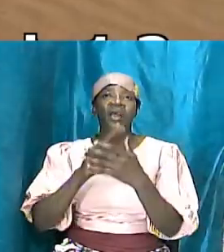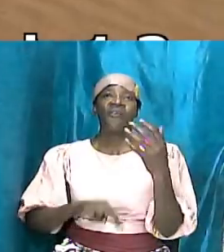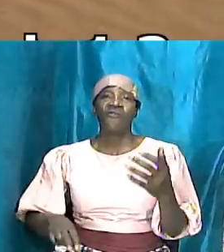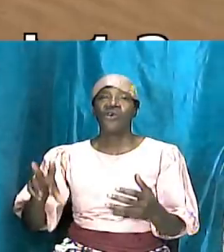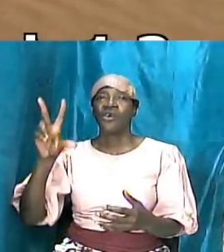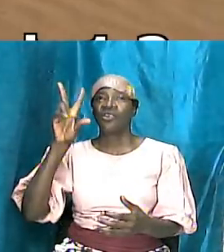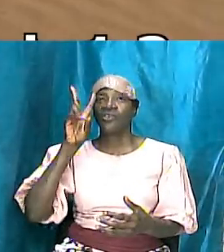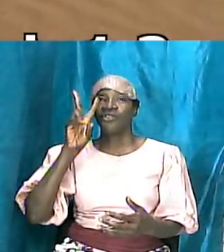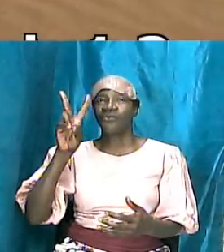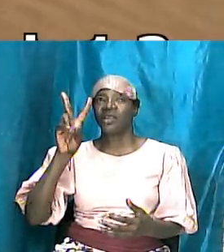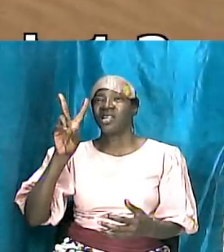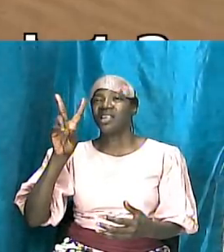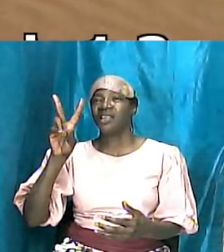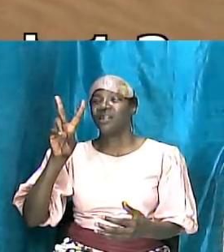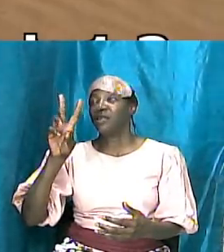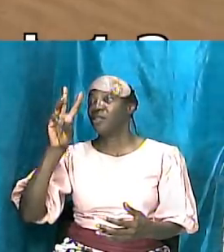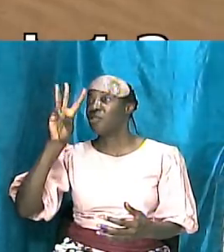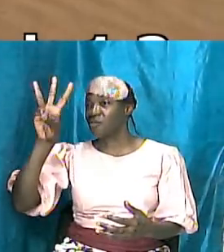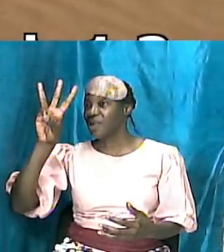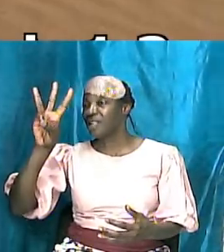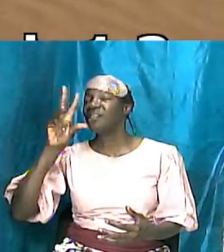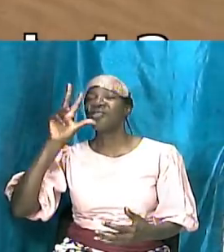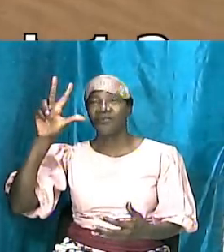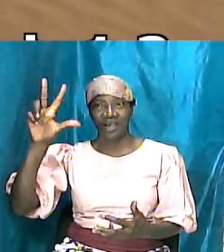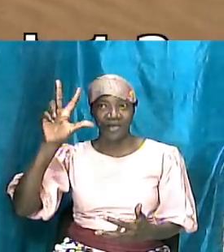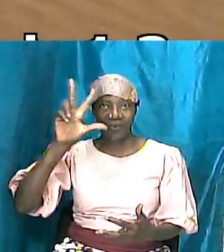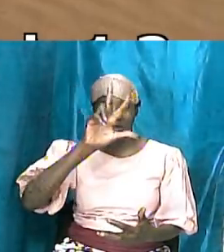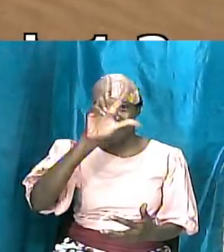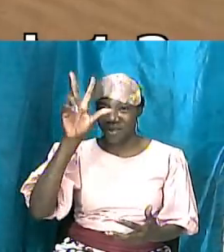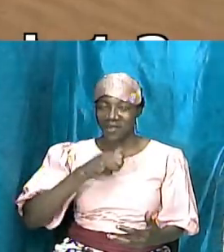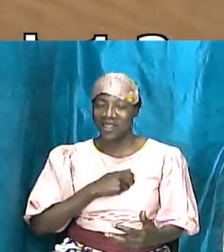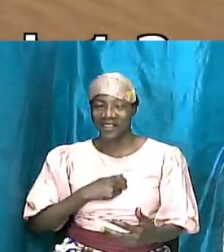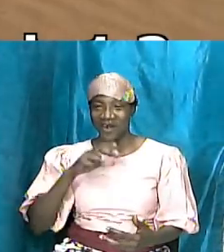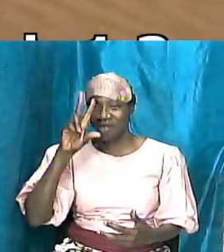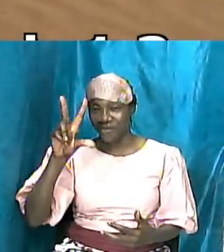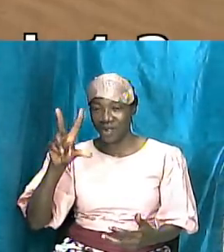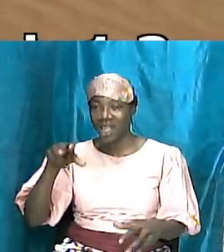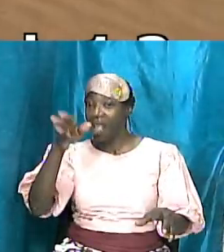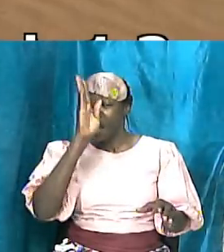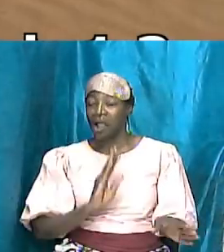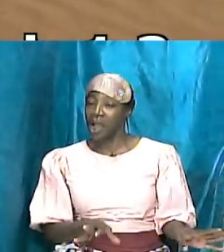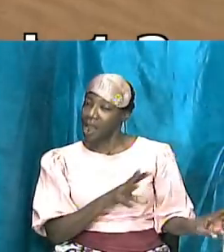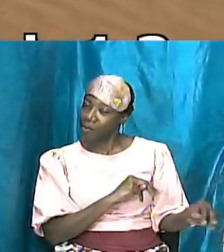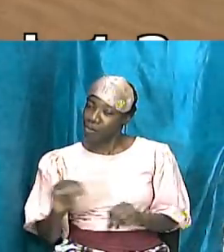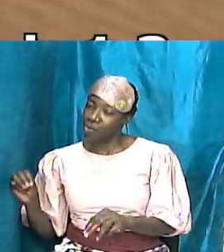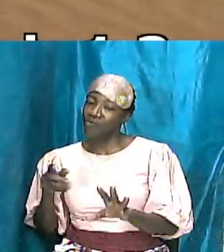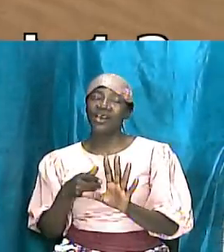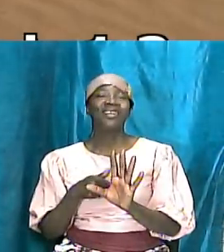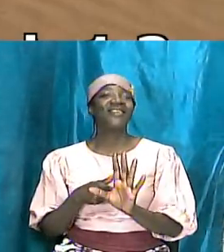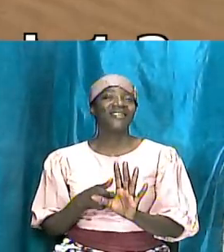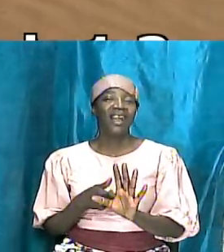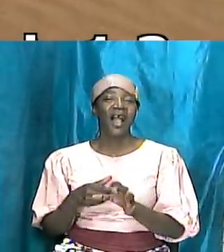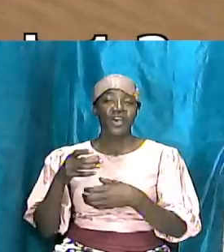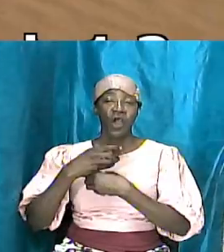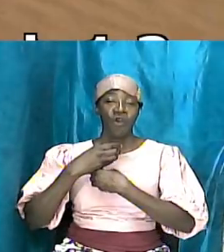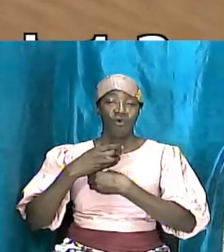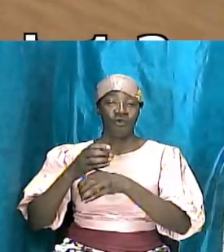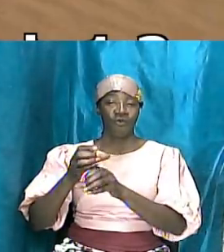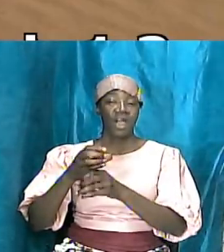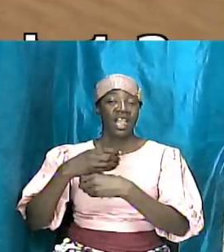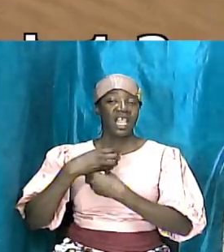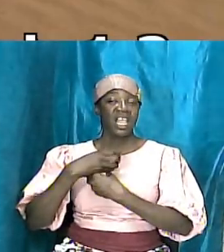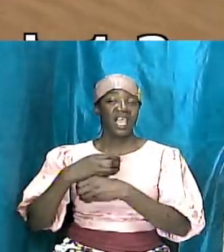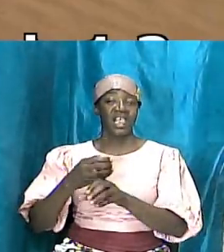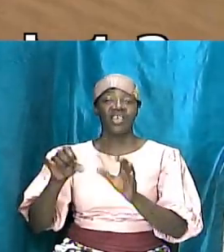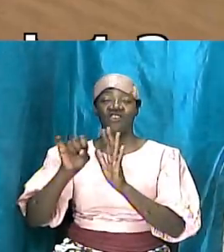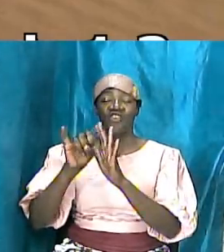of a sudden, look at what's happened now. God is now moving to start his creation, this process